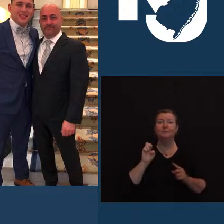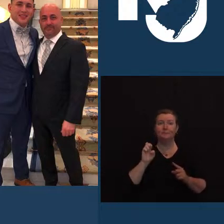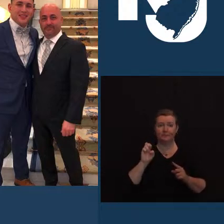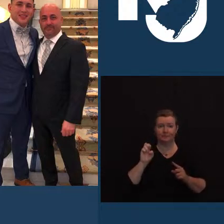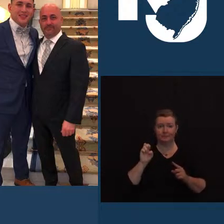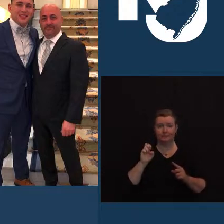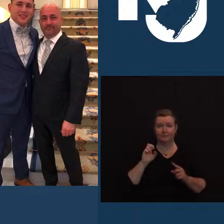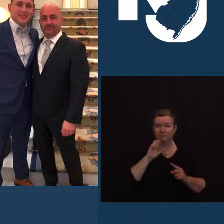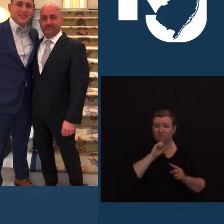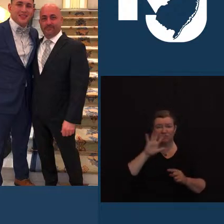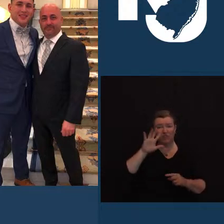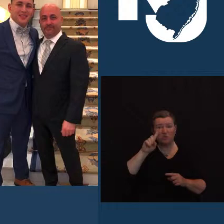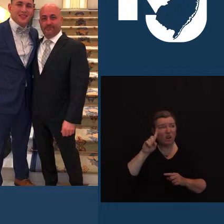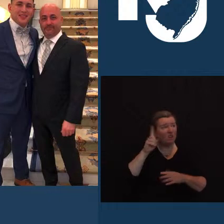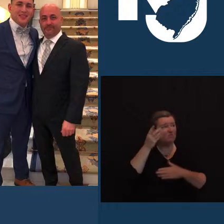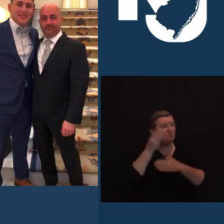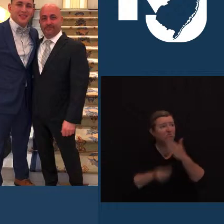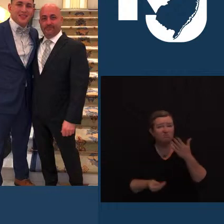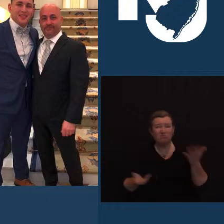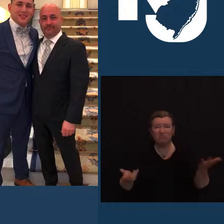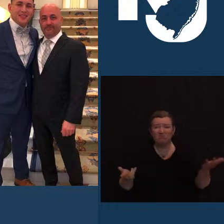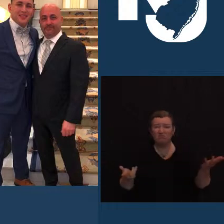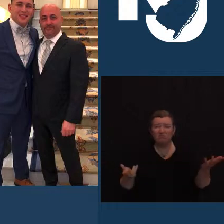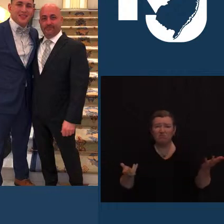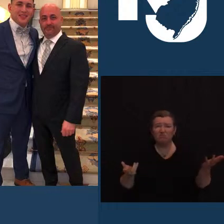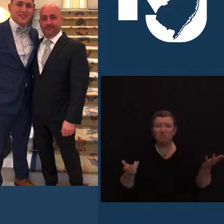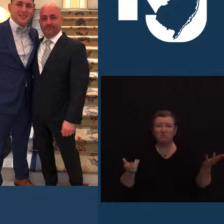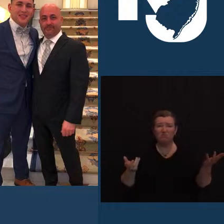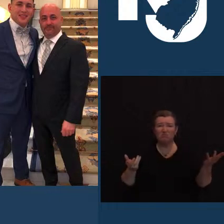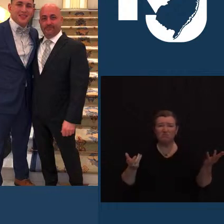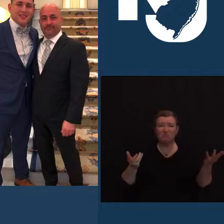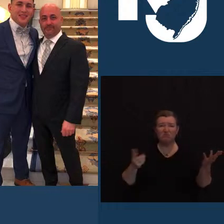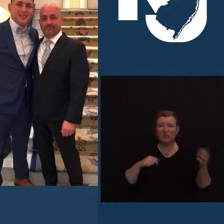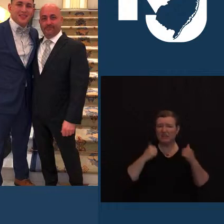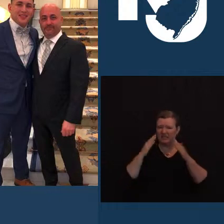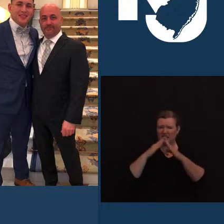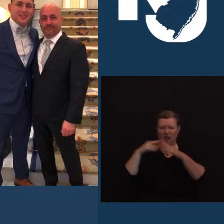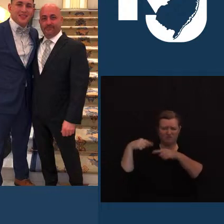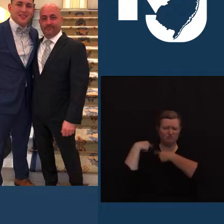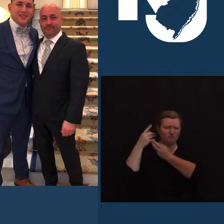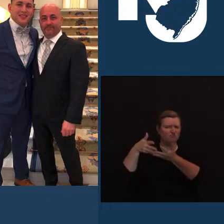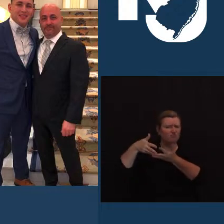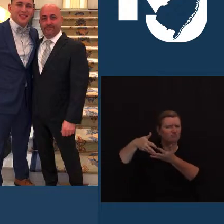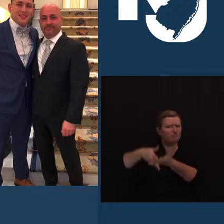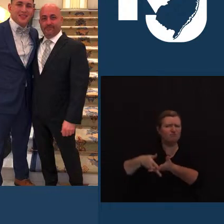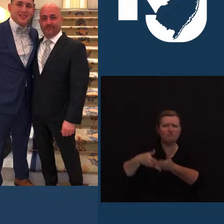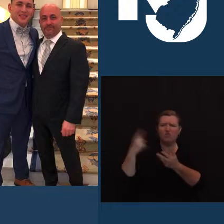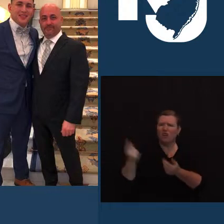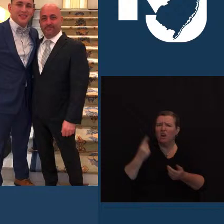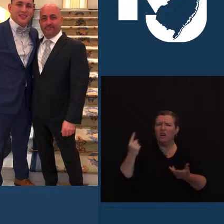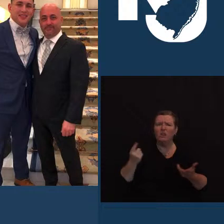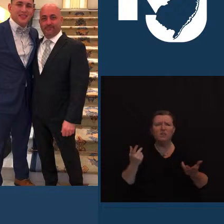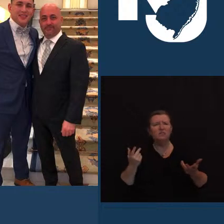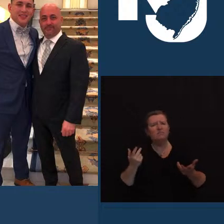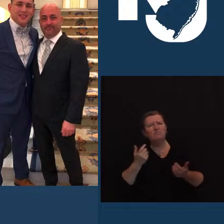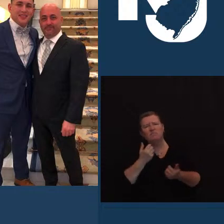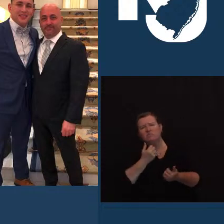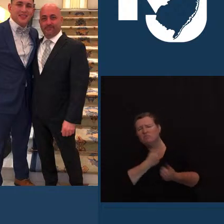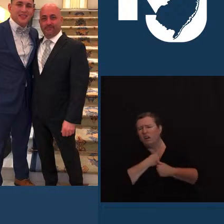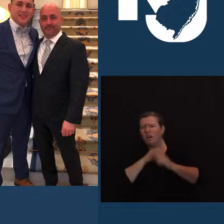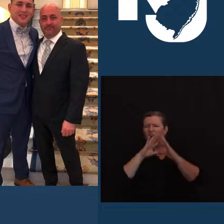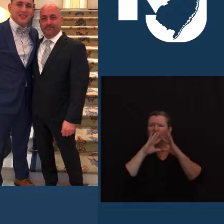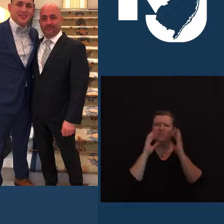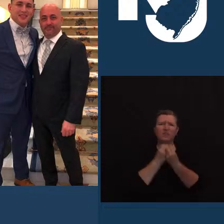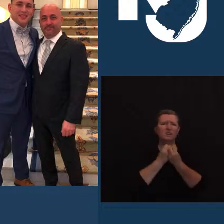his entire life in Hawthorne and was a general manager for Aramark Corporation. He loved his family, and he loved his friends, and he loved